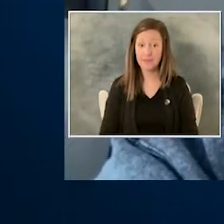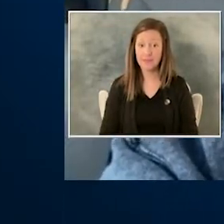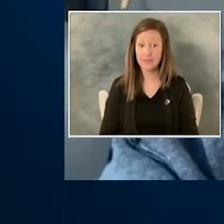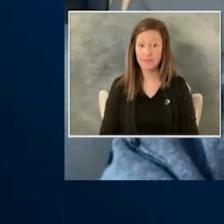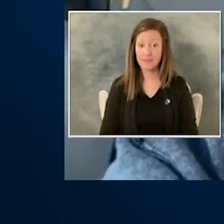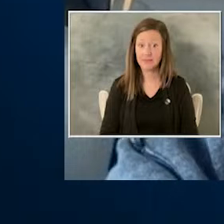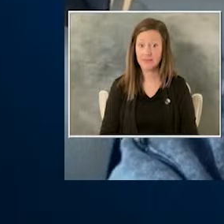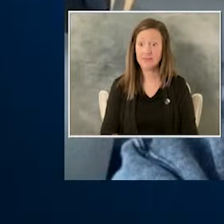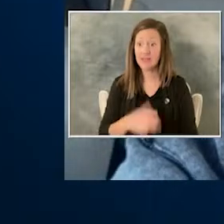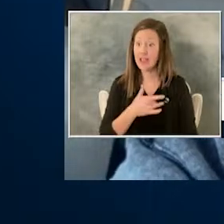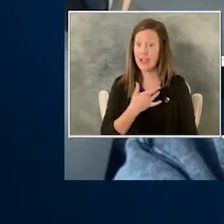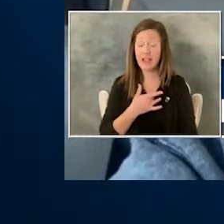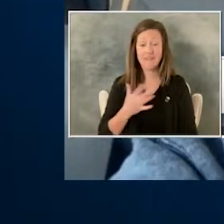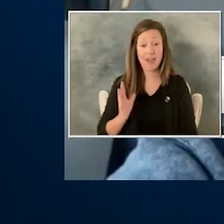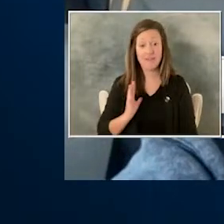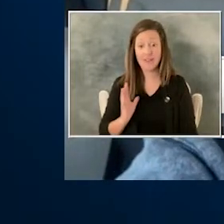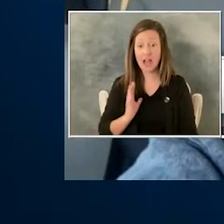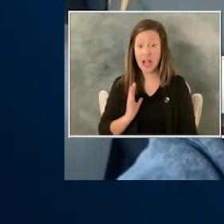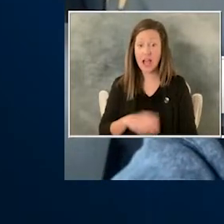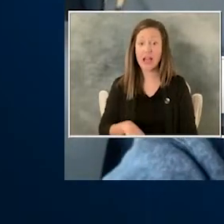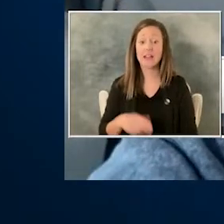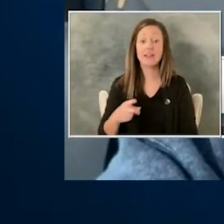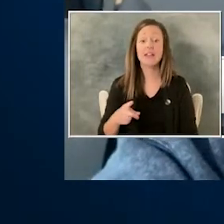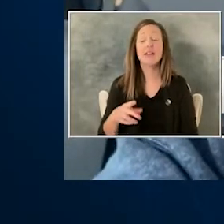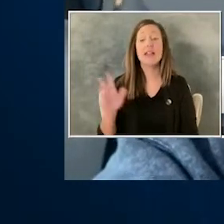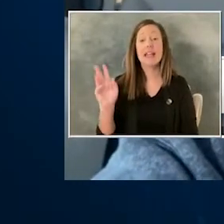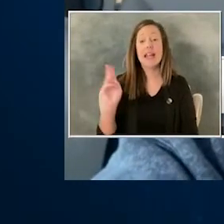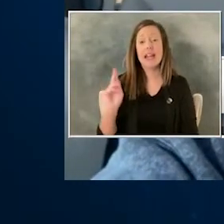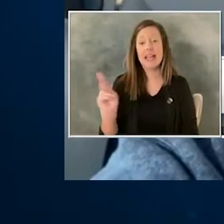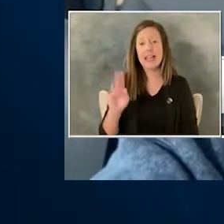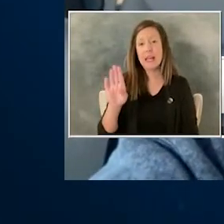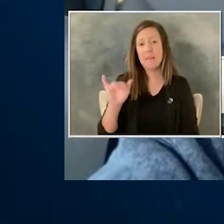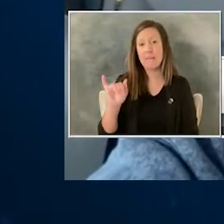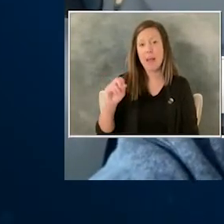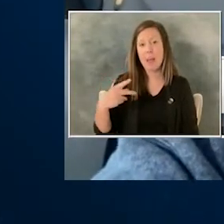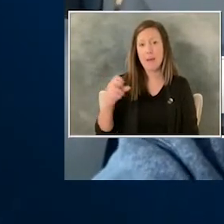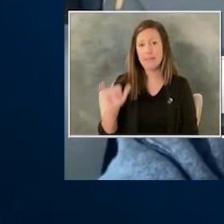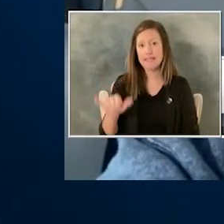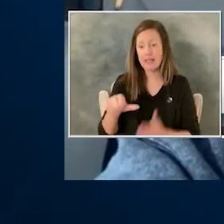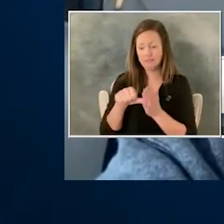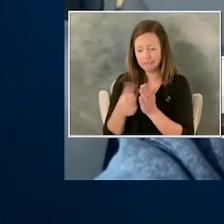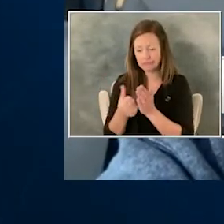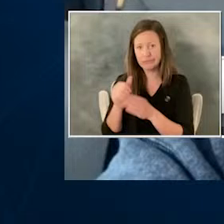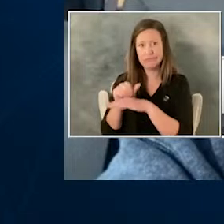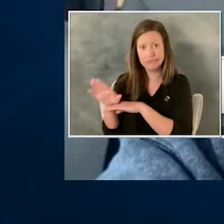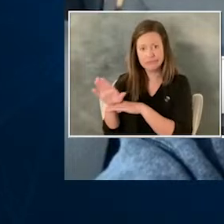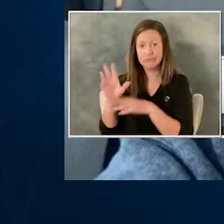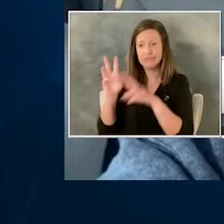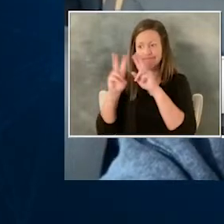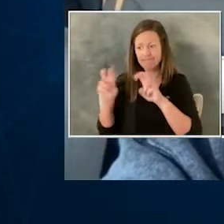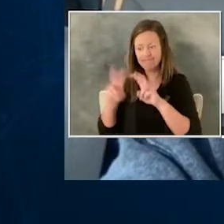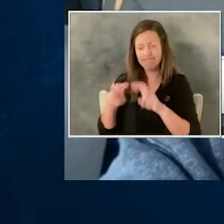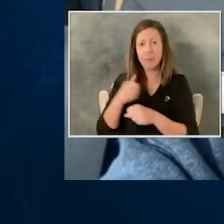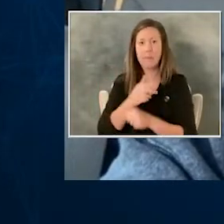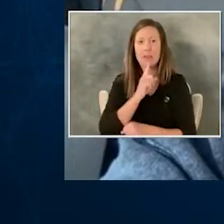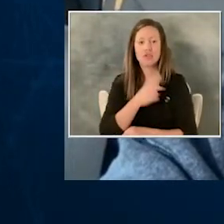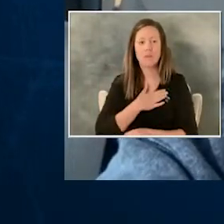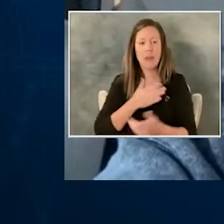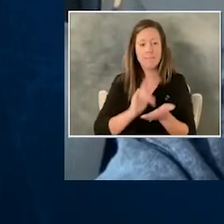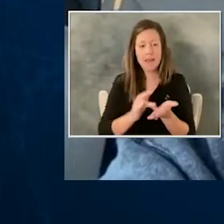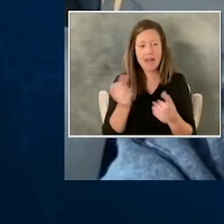I feel fine. They just did a kidney biopsy to make sure my meds and stuff are working